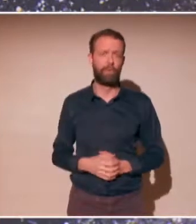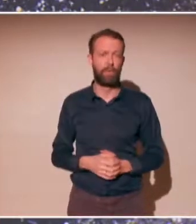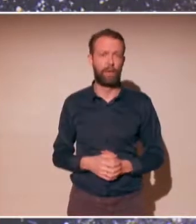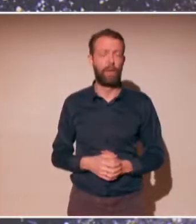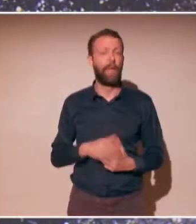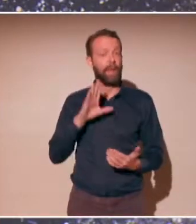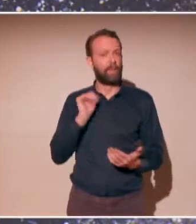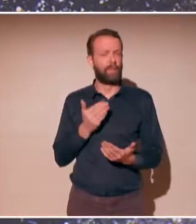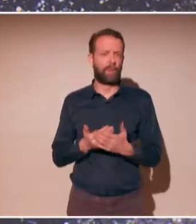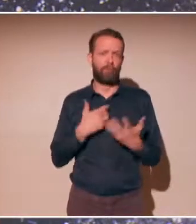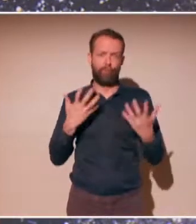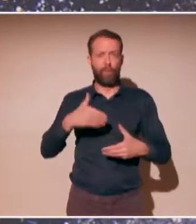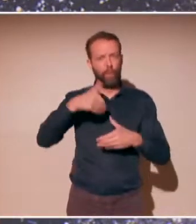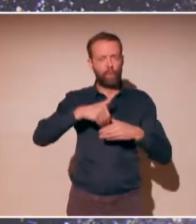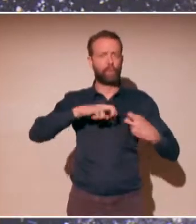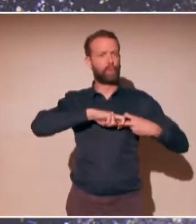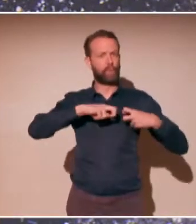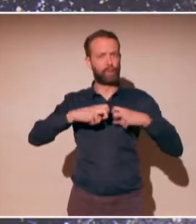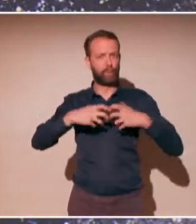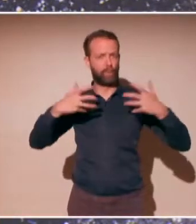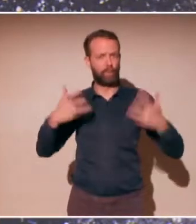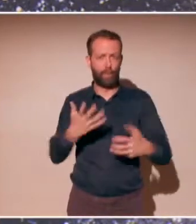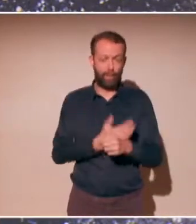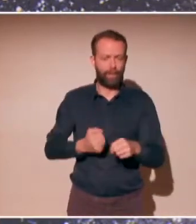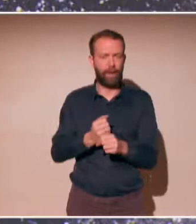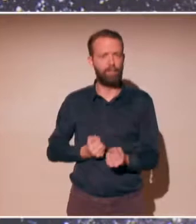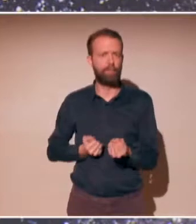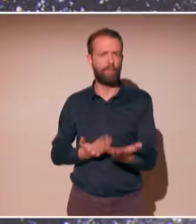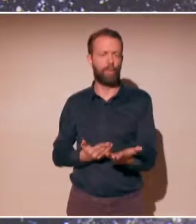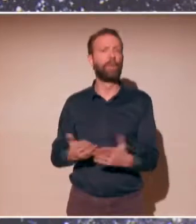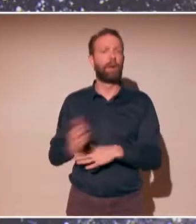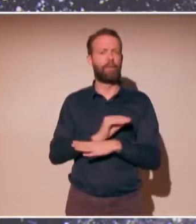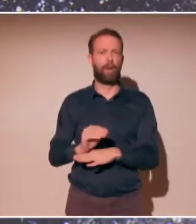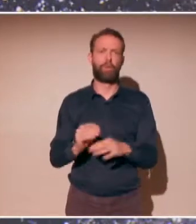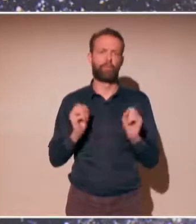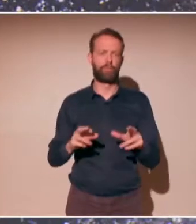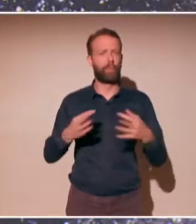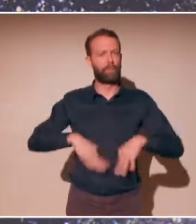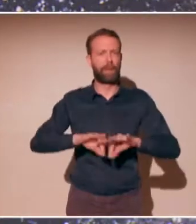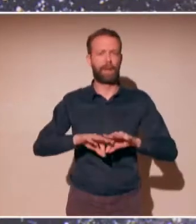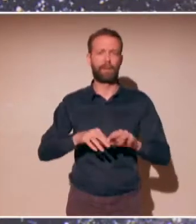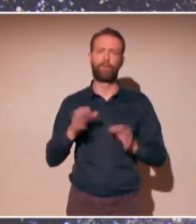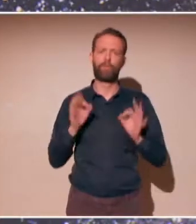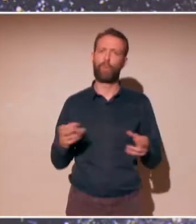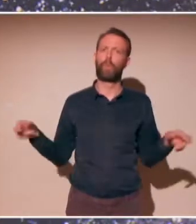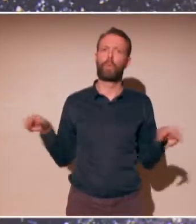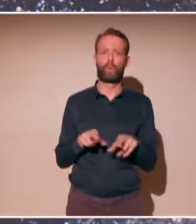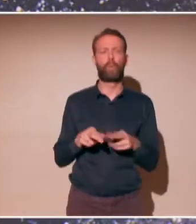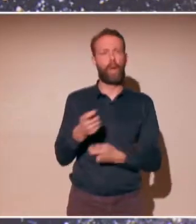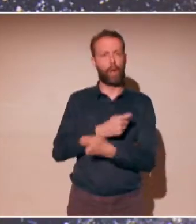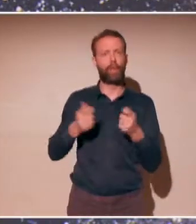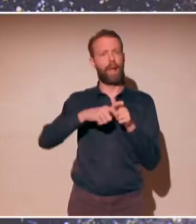on the medical breakthroughs of tomorrow. And it is in this way that we will be able to guarantee for